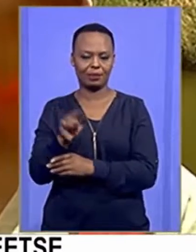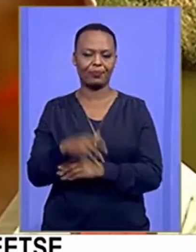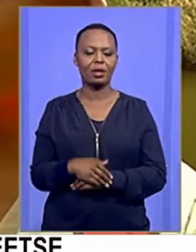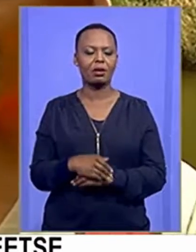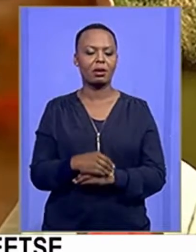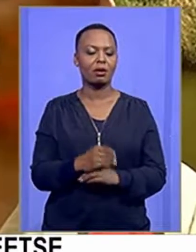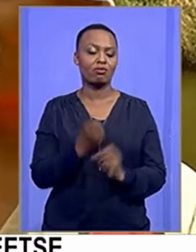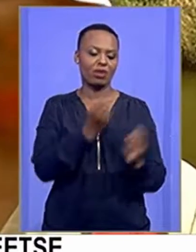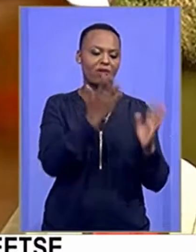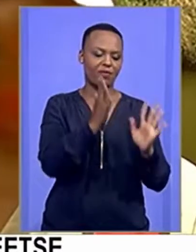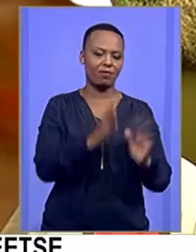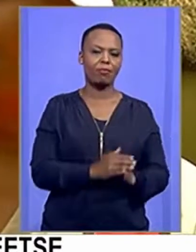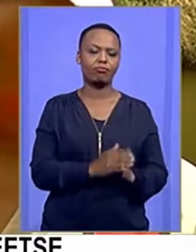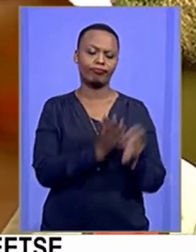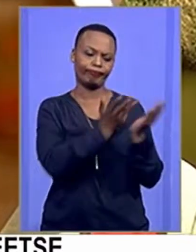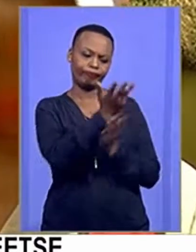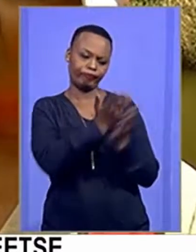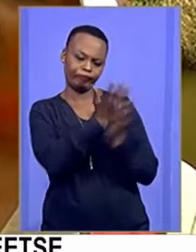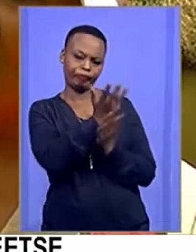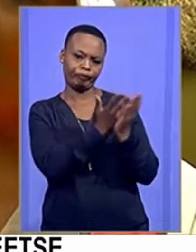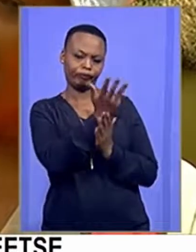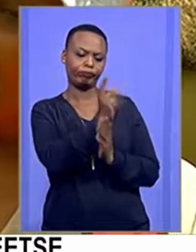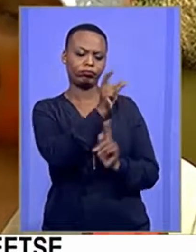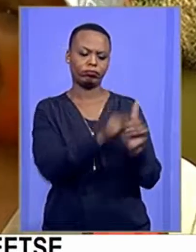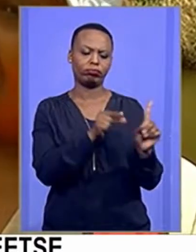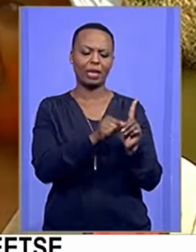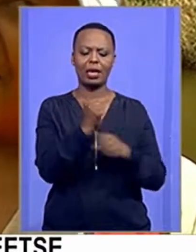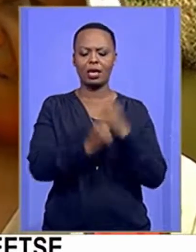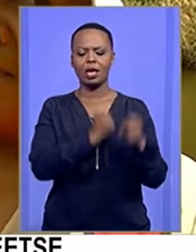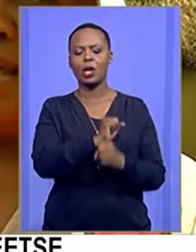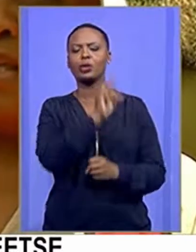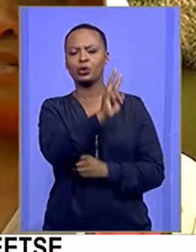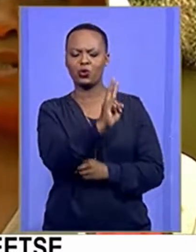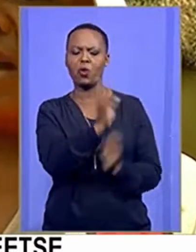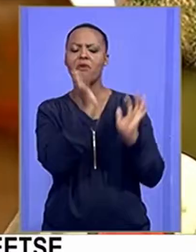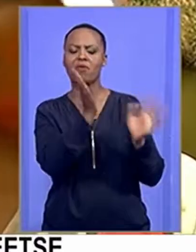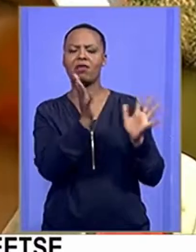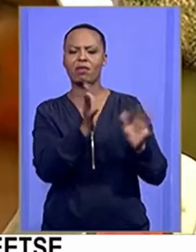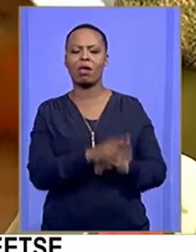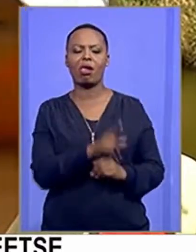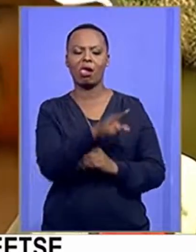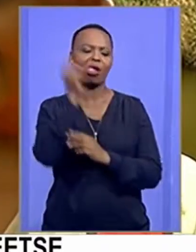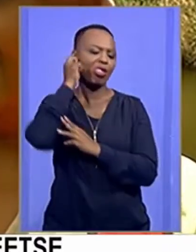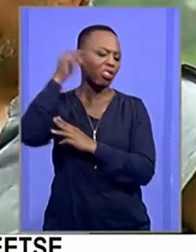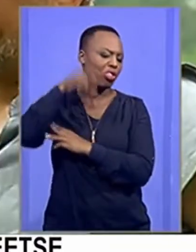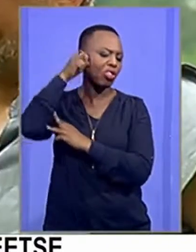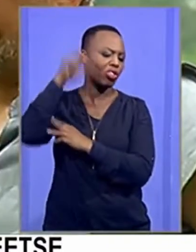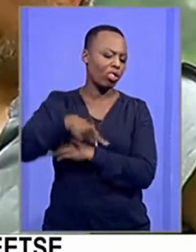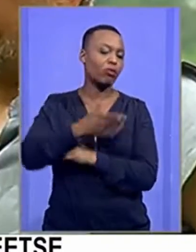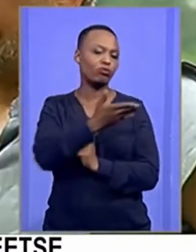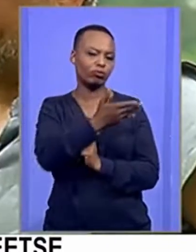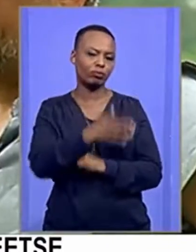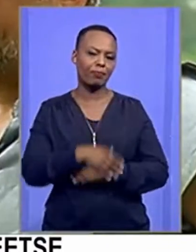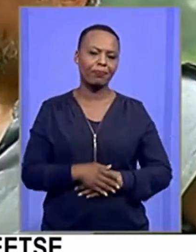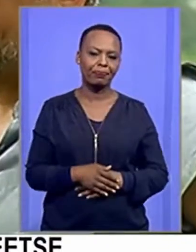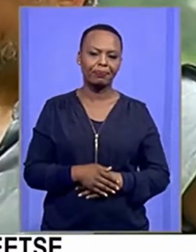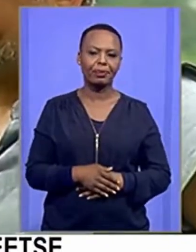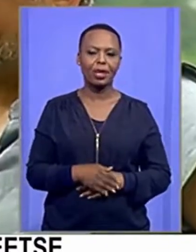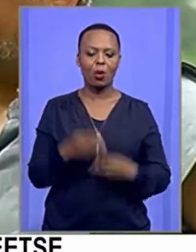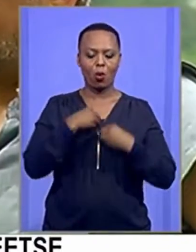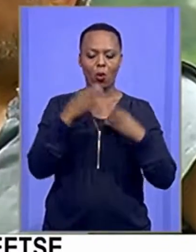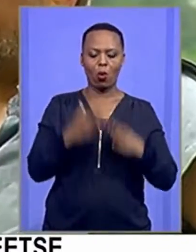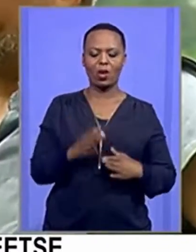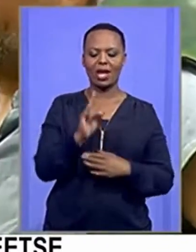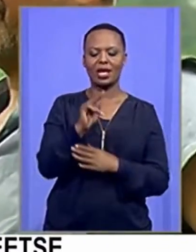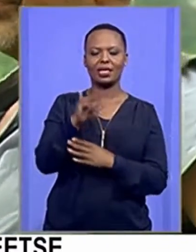re boletše le yena from ka no ba mengwaga e mebedi and a se a repe. Mong wa lefelo le Modimolle